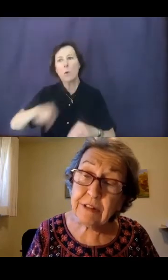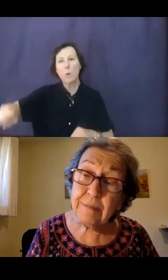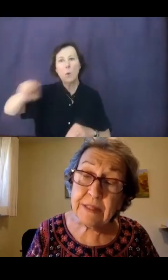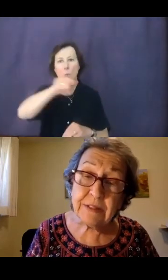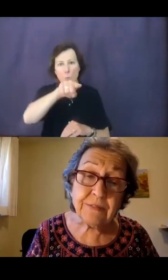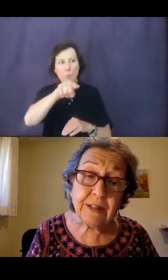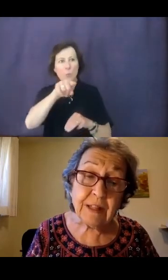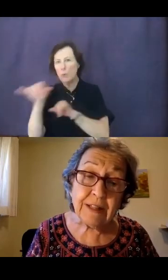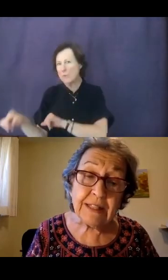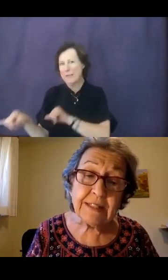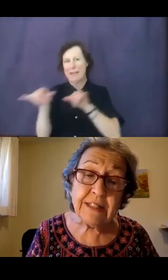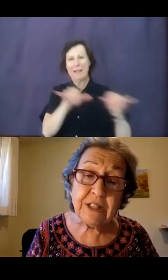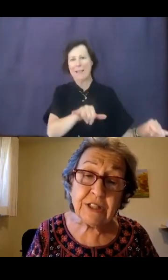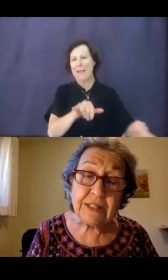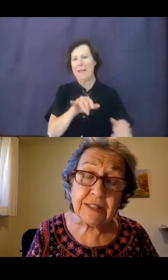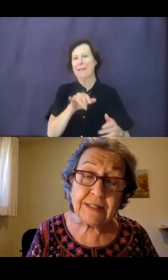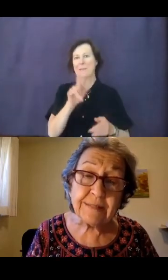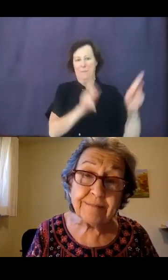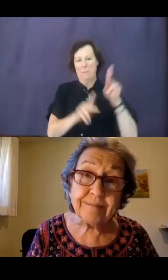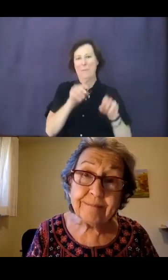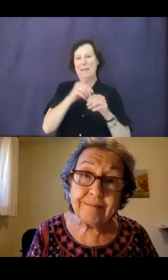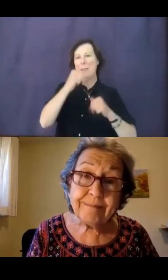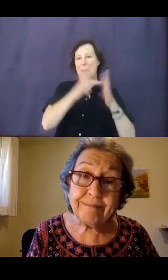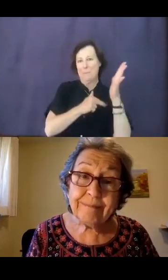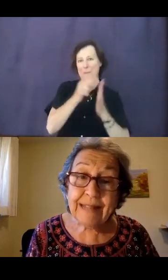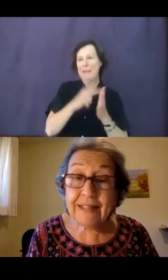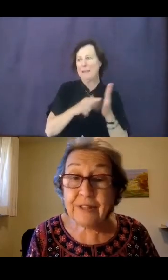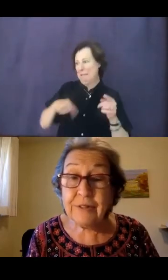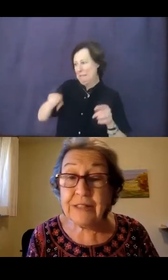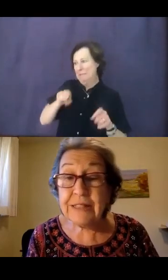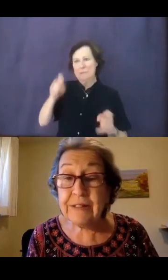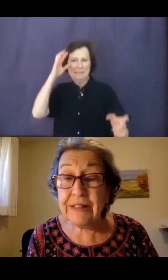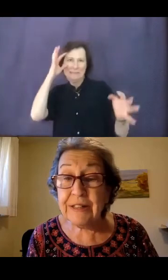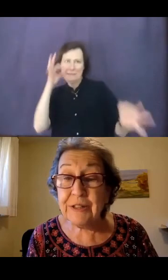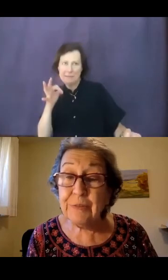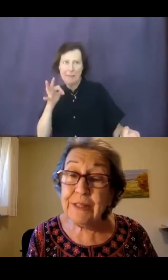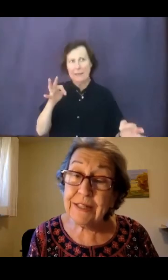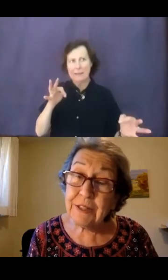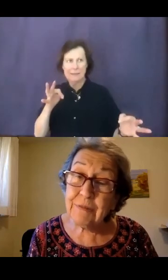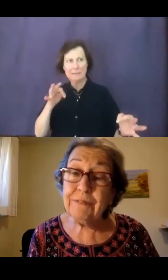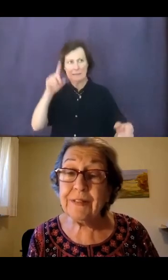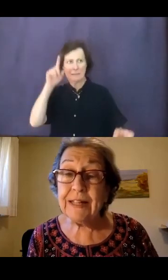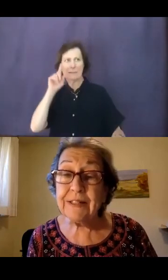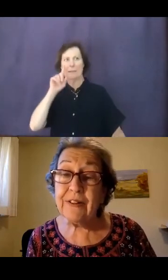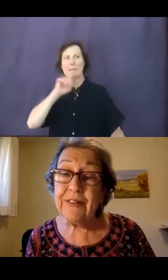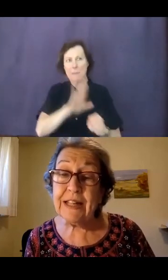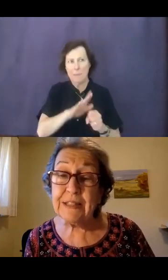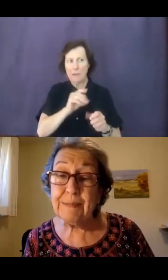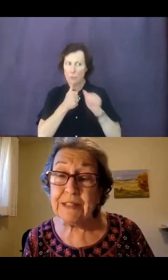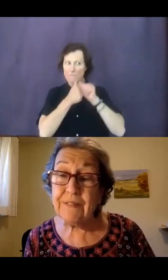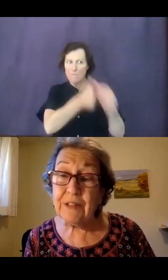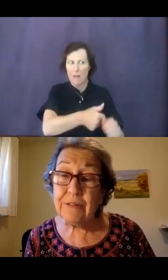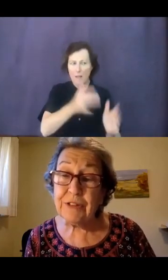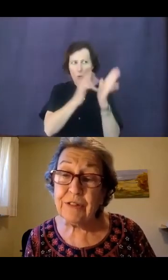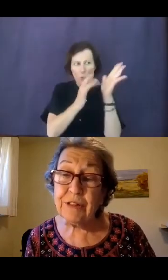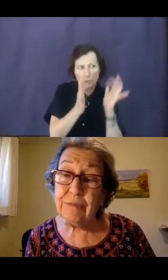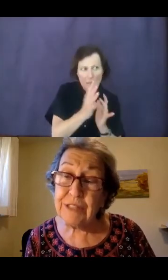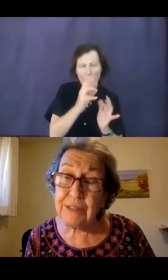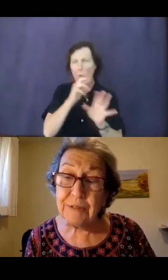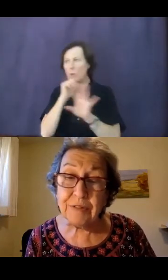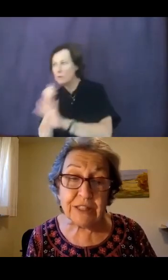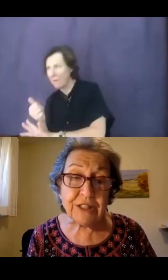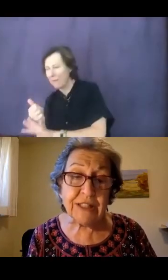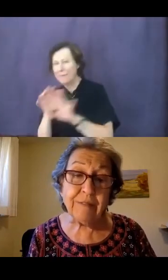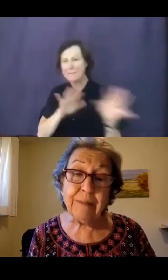will commit to following his teachings. As Unitarians, we get to reflect on the aspects of the Christian